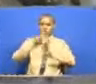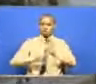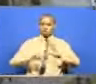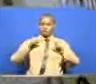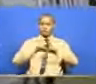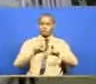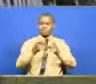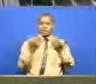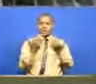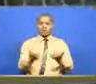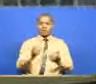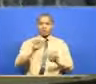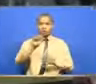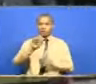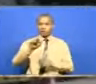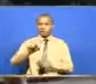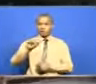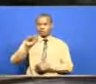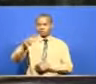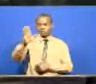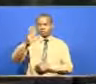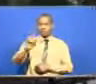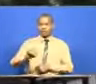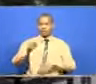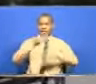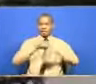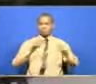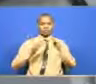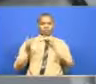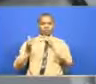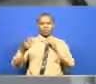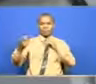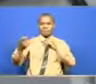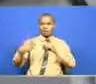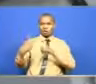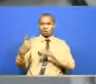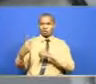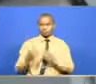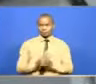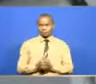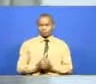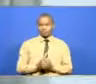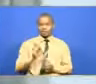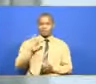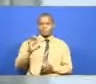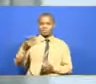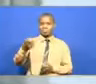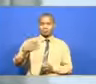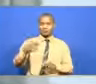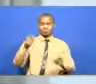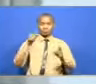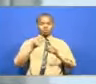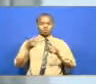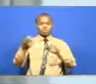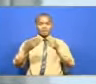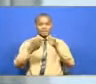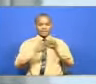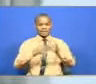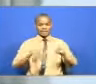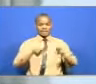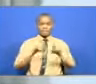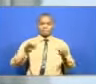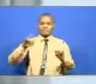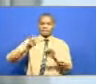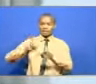now 5.5% higher than the pre-pandemic level seen in February. The 3 months to September saw the biggest quarterly increase on